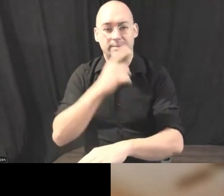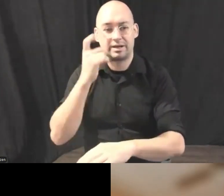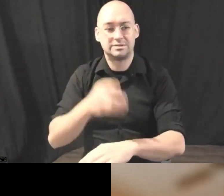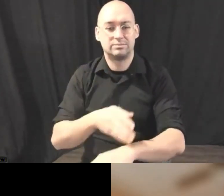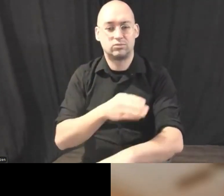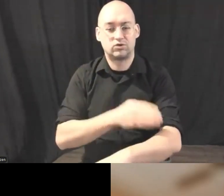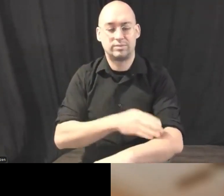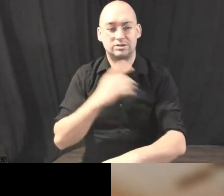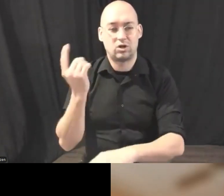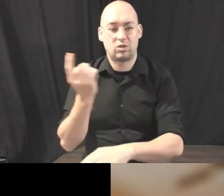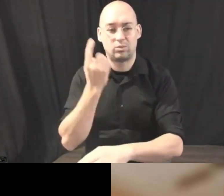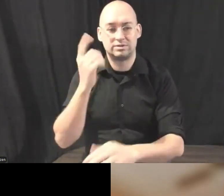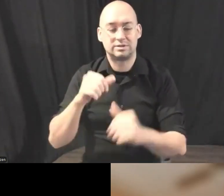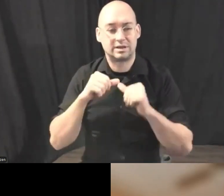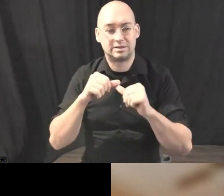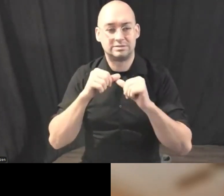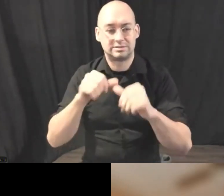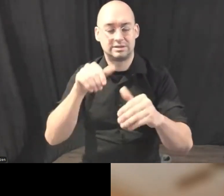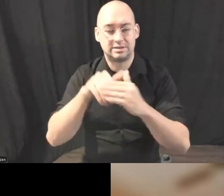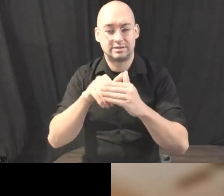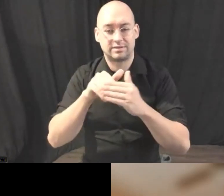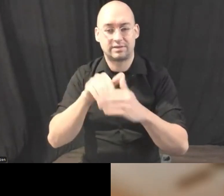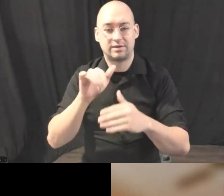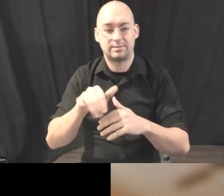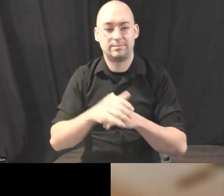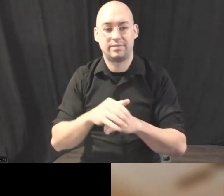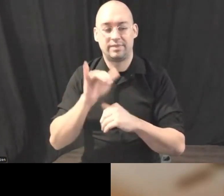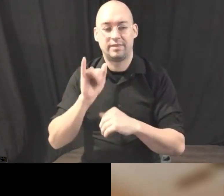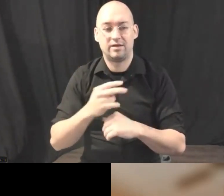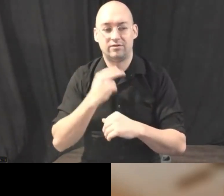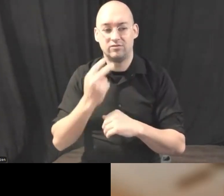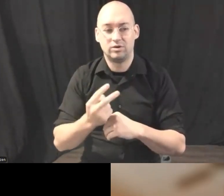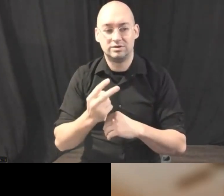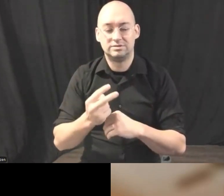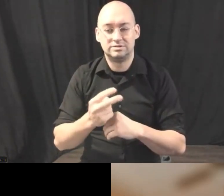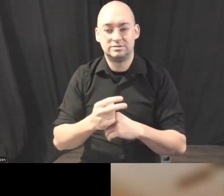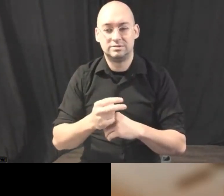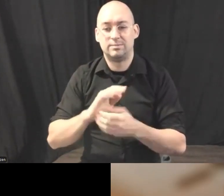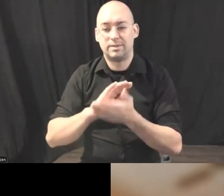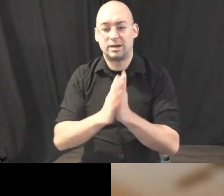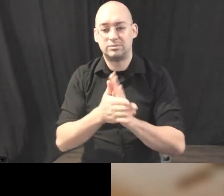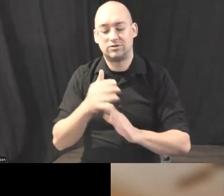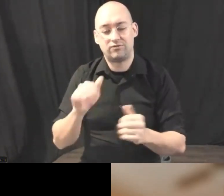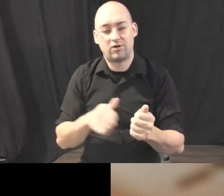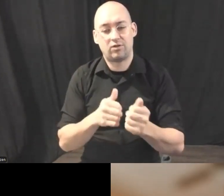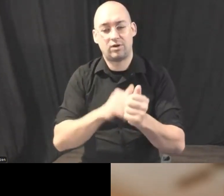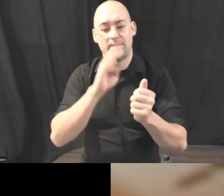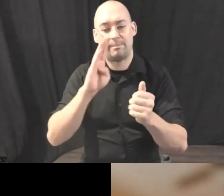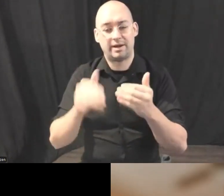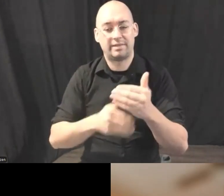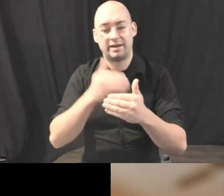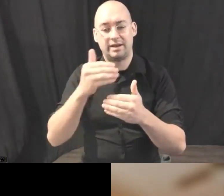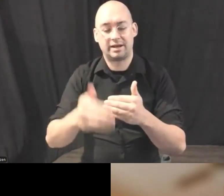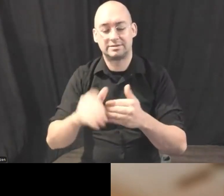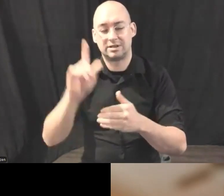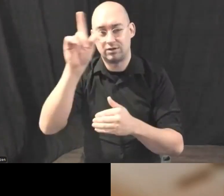always the constant in the mix. That voice, it gets followed by the next logical thing, which is housing.